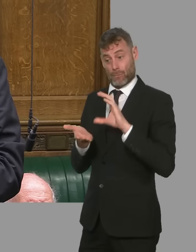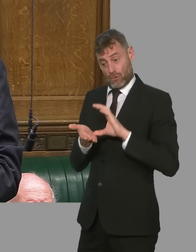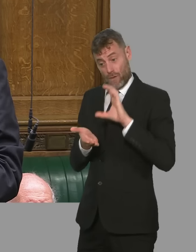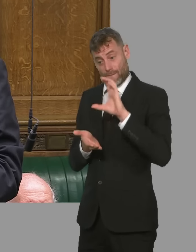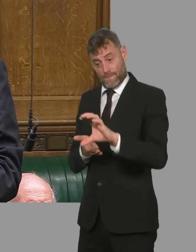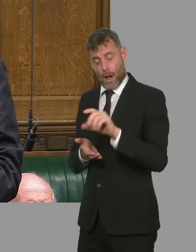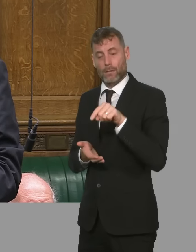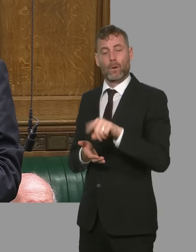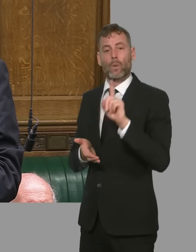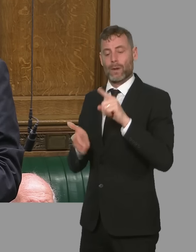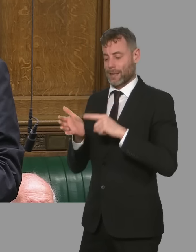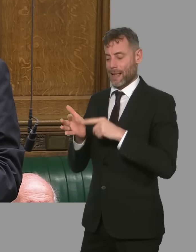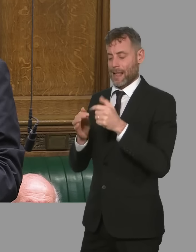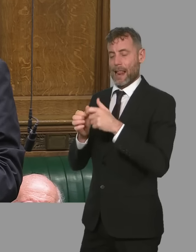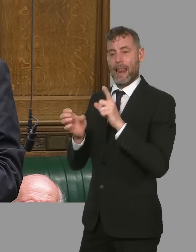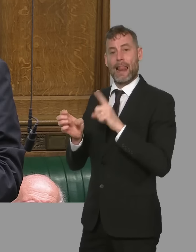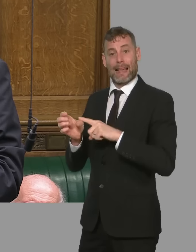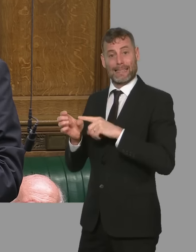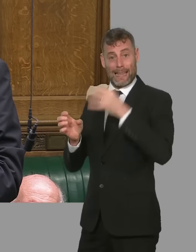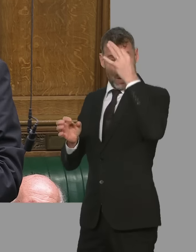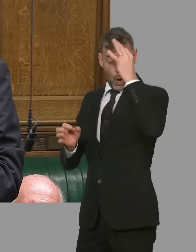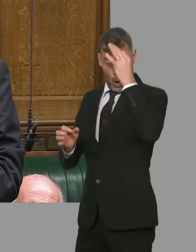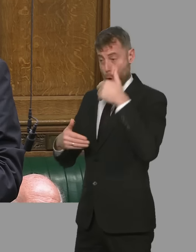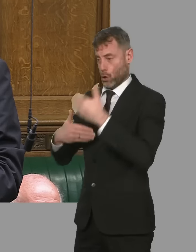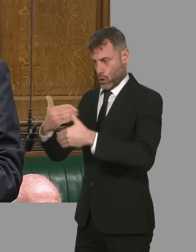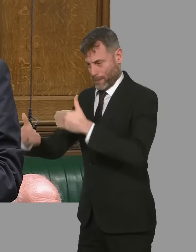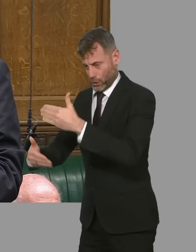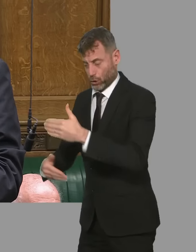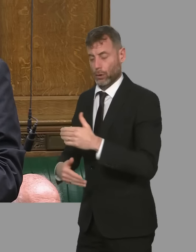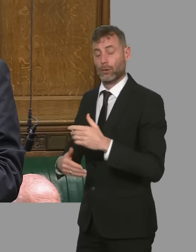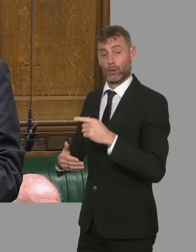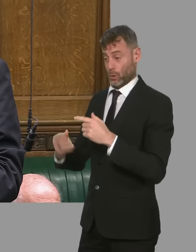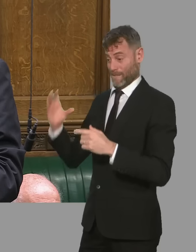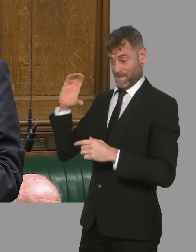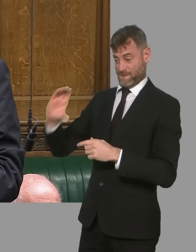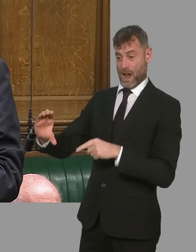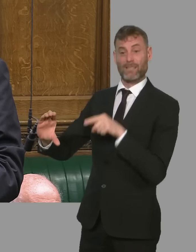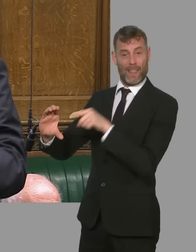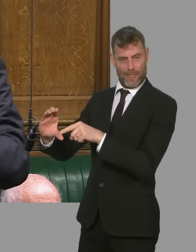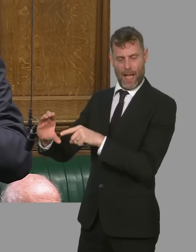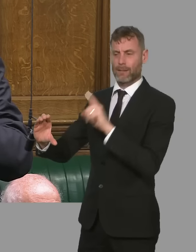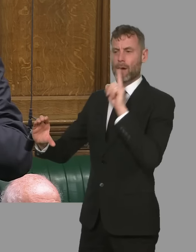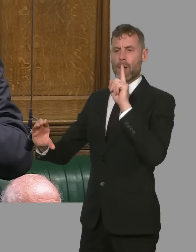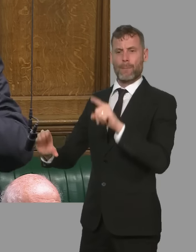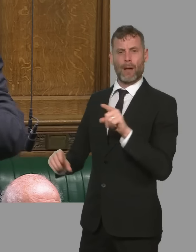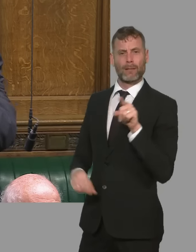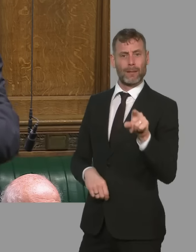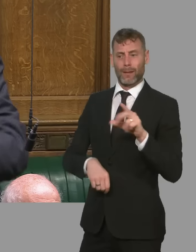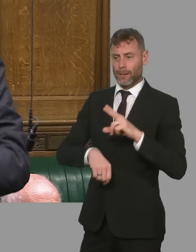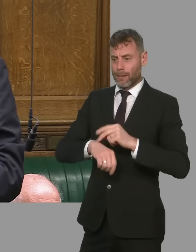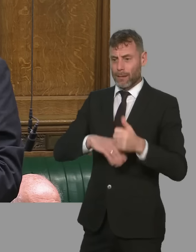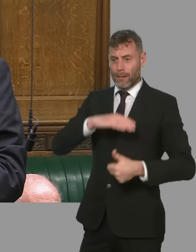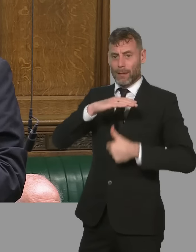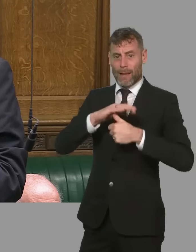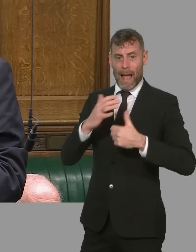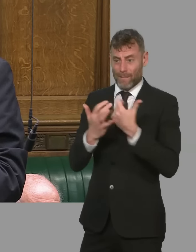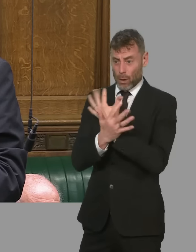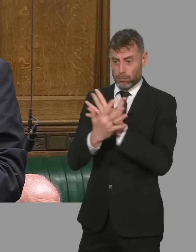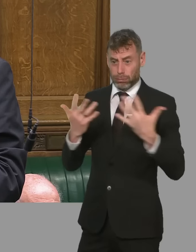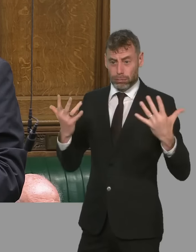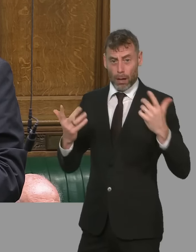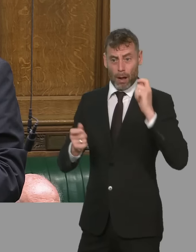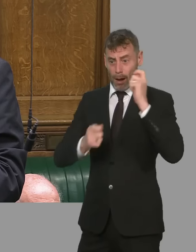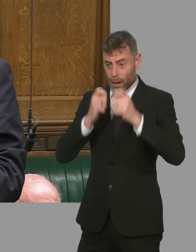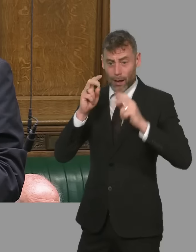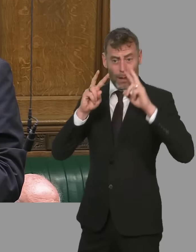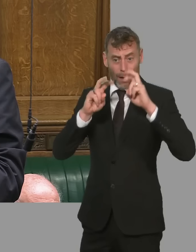million of civil liability cases with them. They have no resources to progress. Even if they were asked for information, they